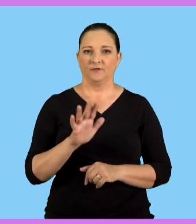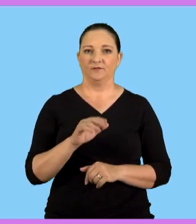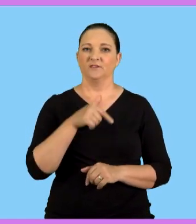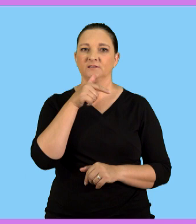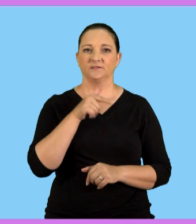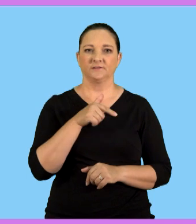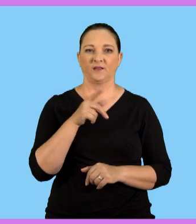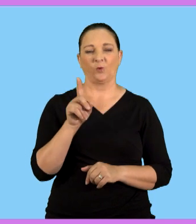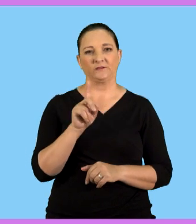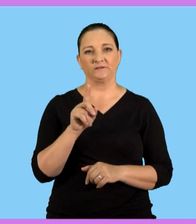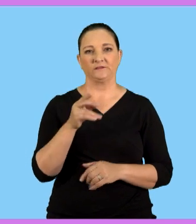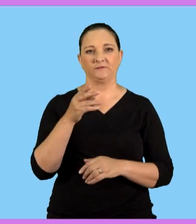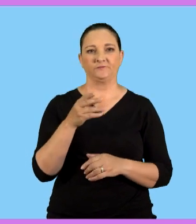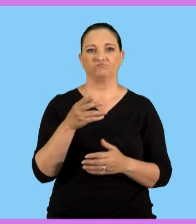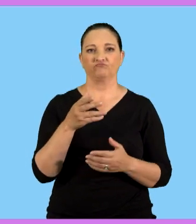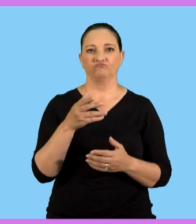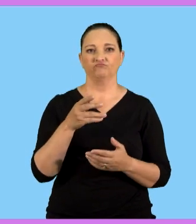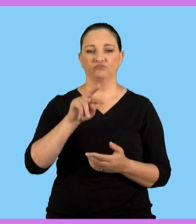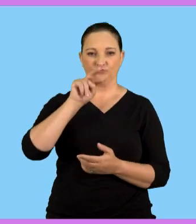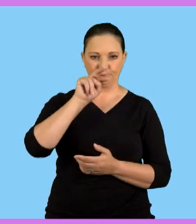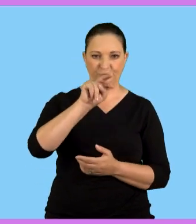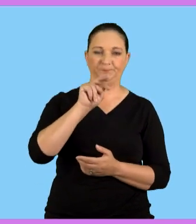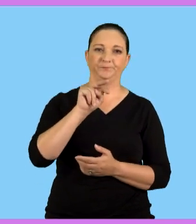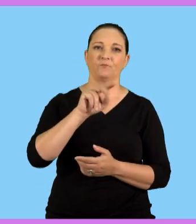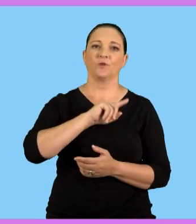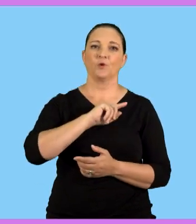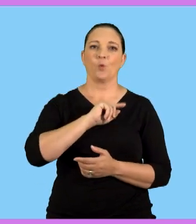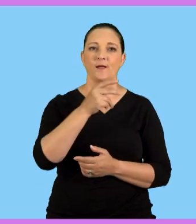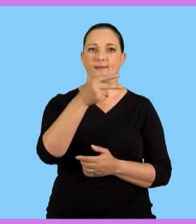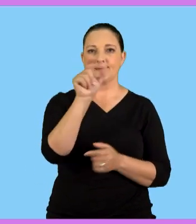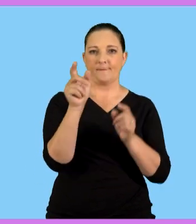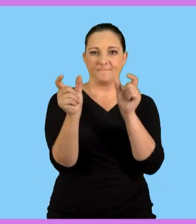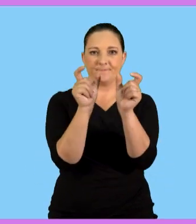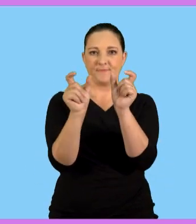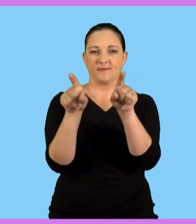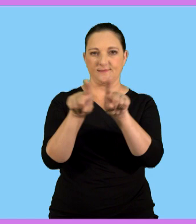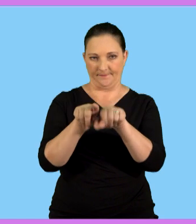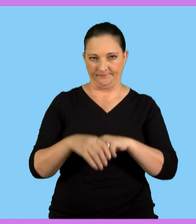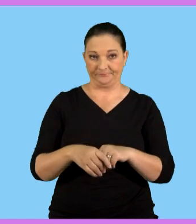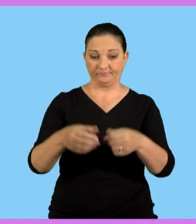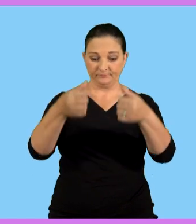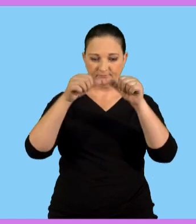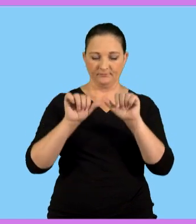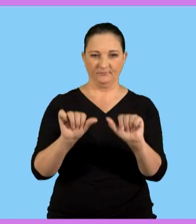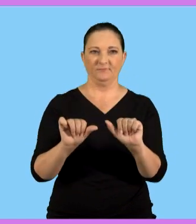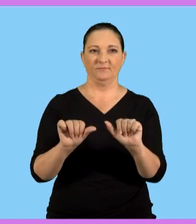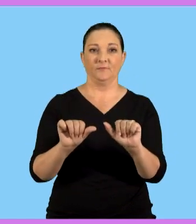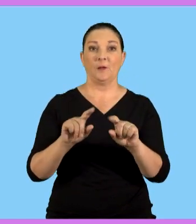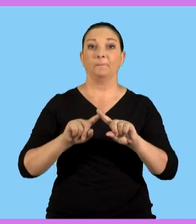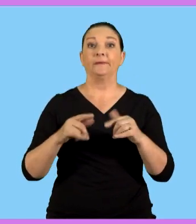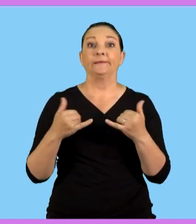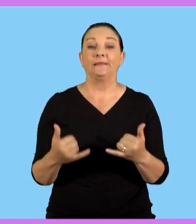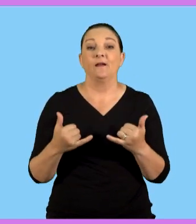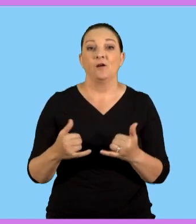symbol, we could use the two dots. The next thing we have is how much does he earn in